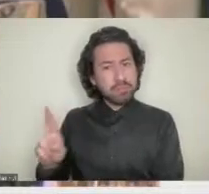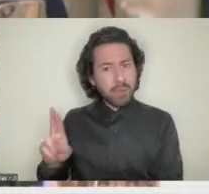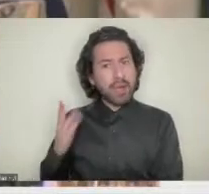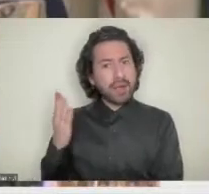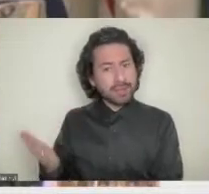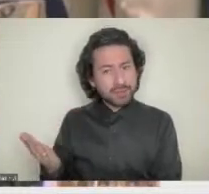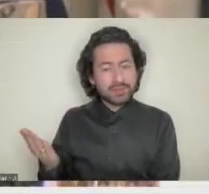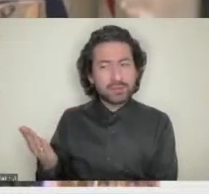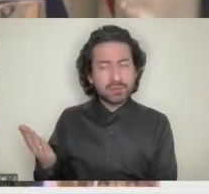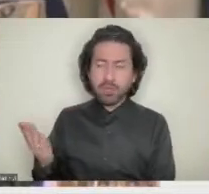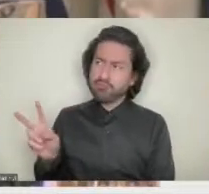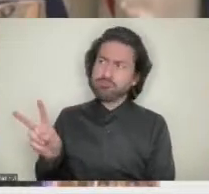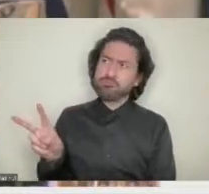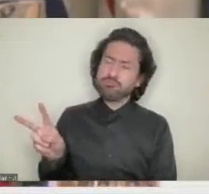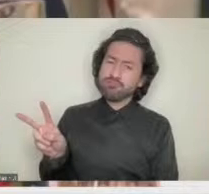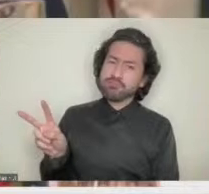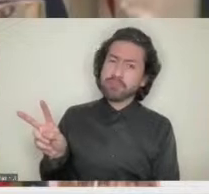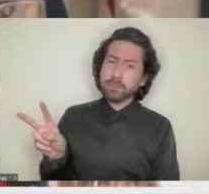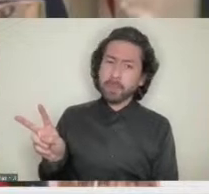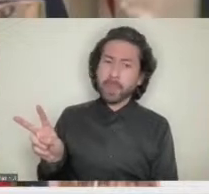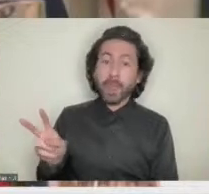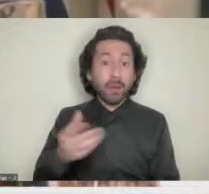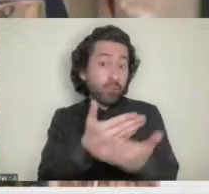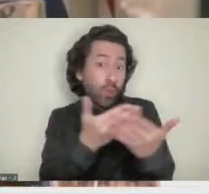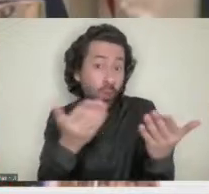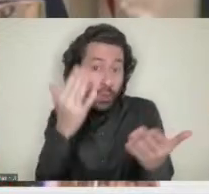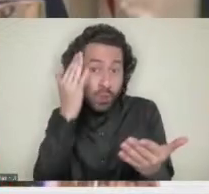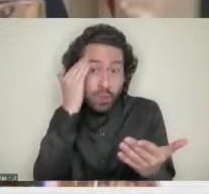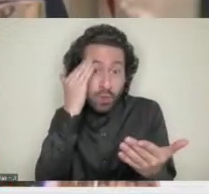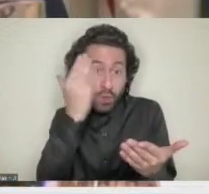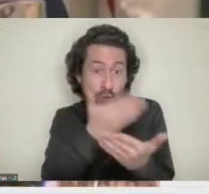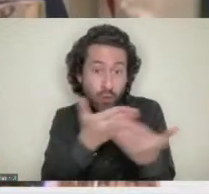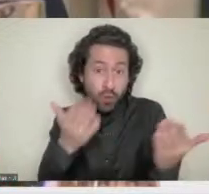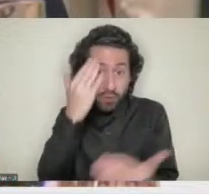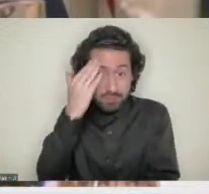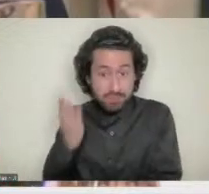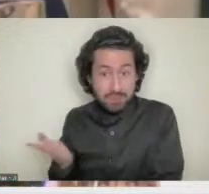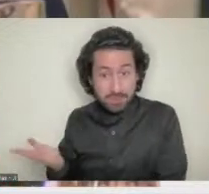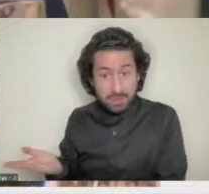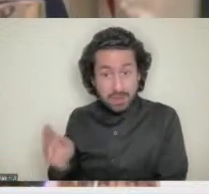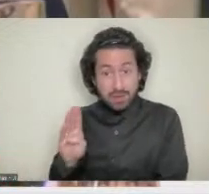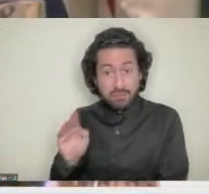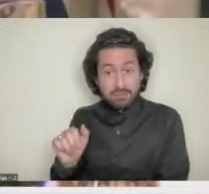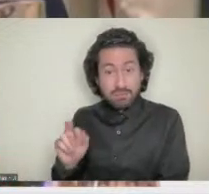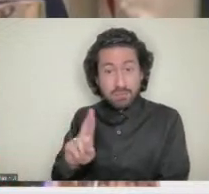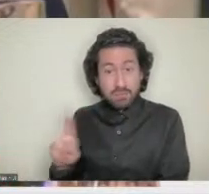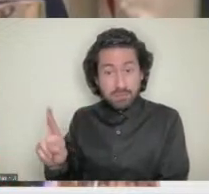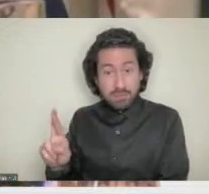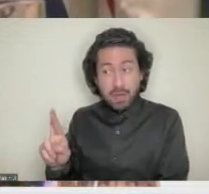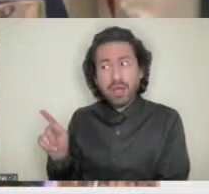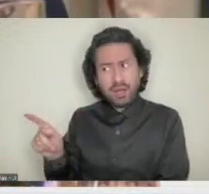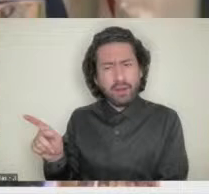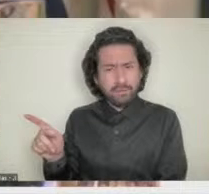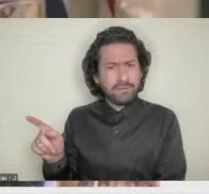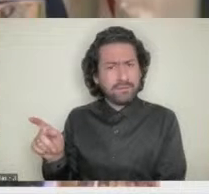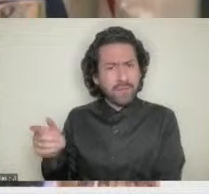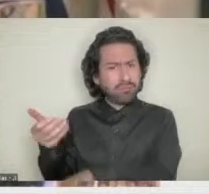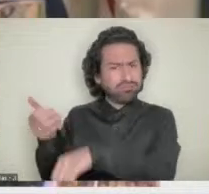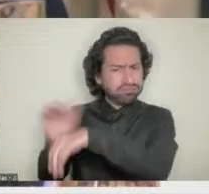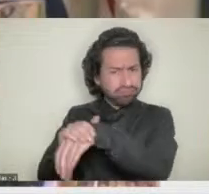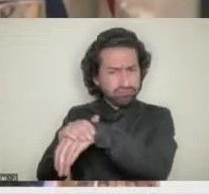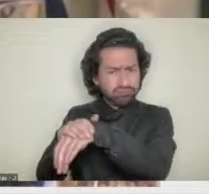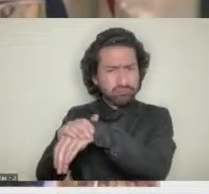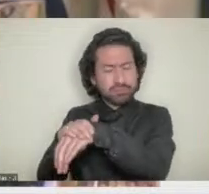your comments, you know that Professor Barr not only is an expert,